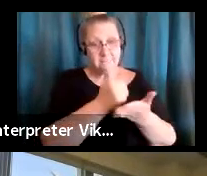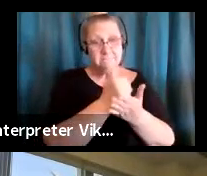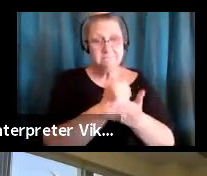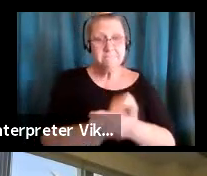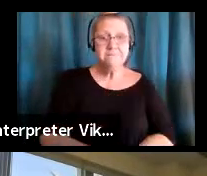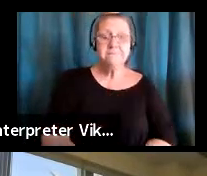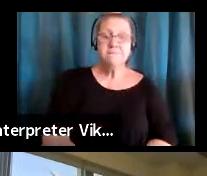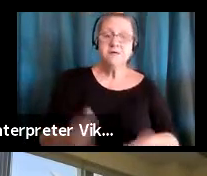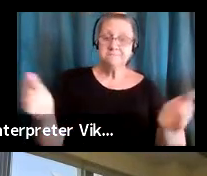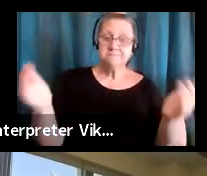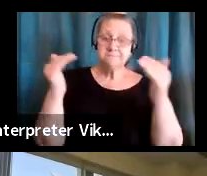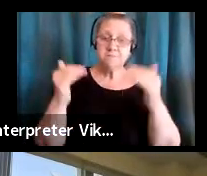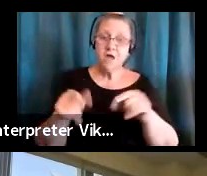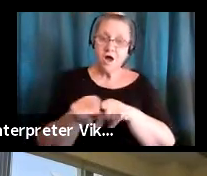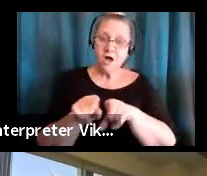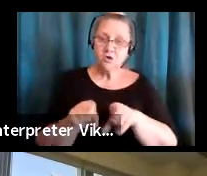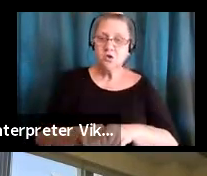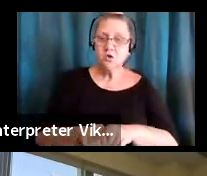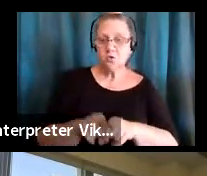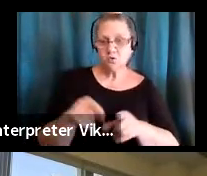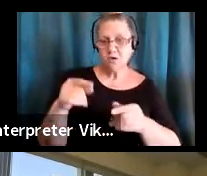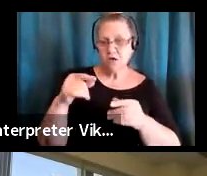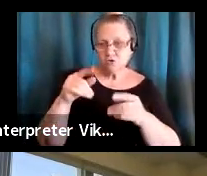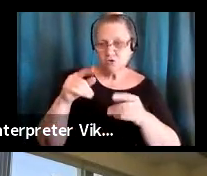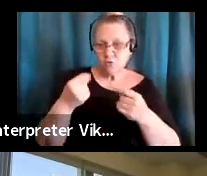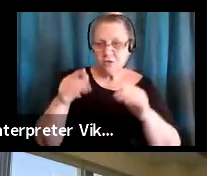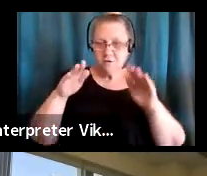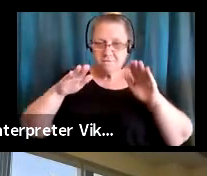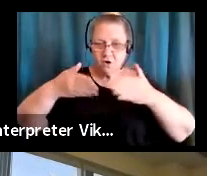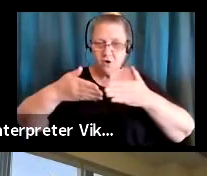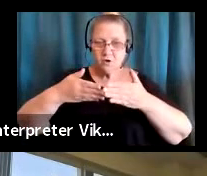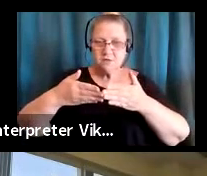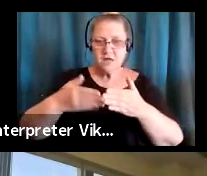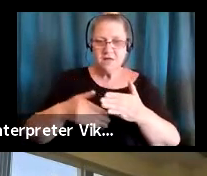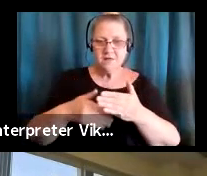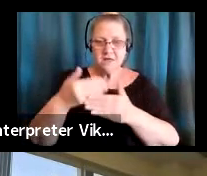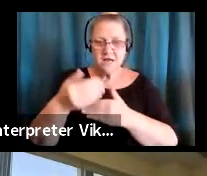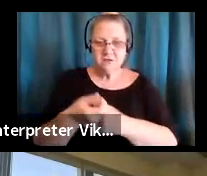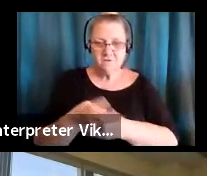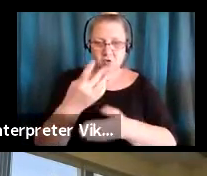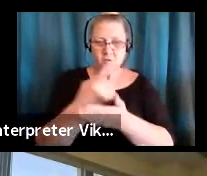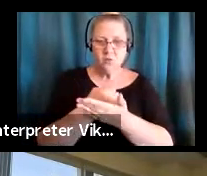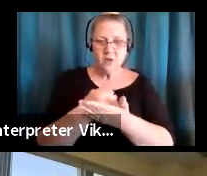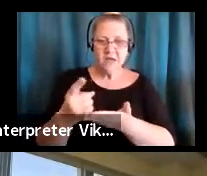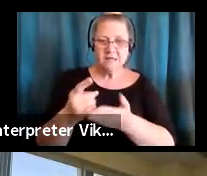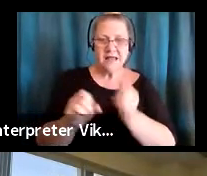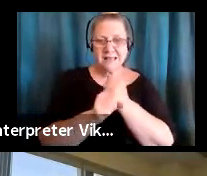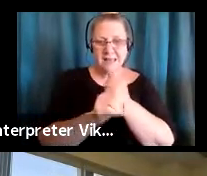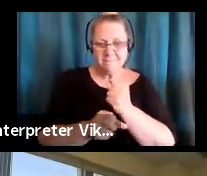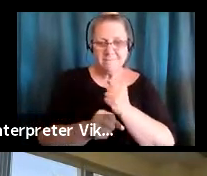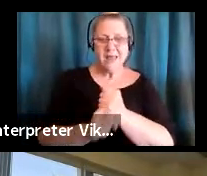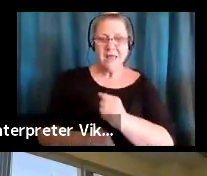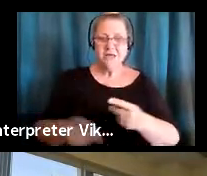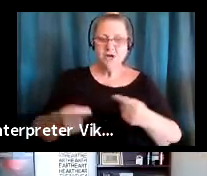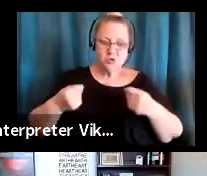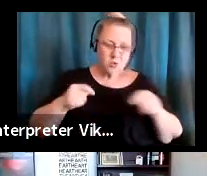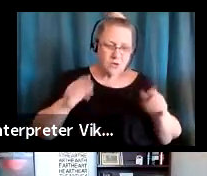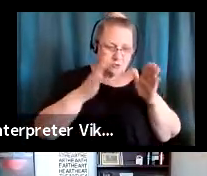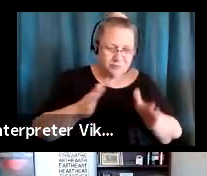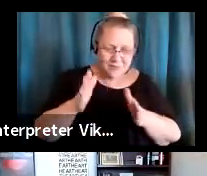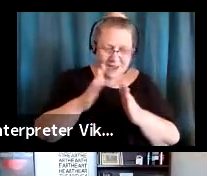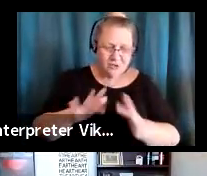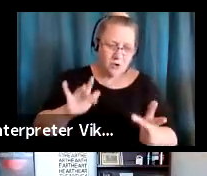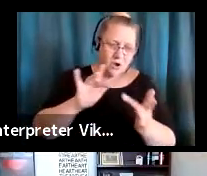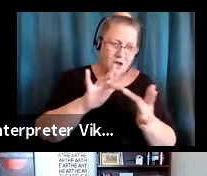we're also looking at really focusing the next 4 weeks on just a campaign to get into these neighborhoods. As I mentioned, now